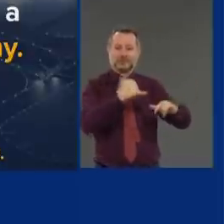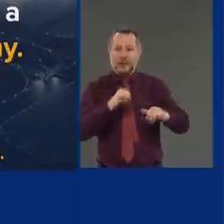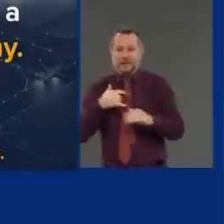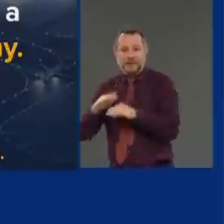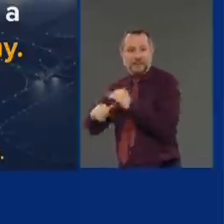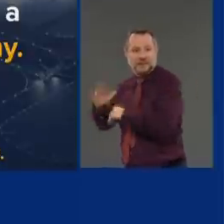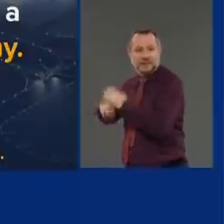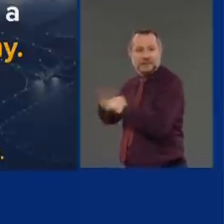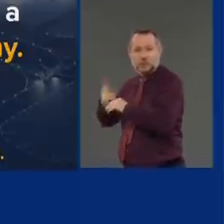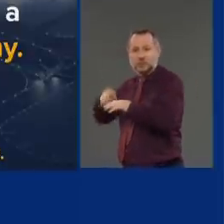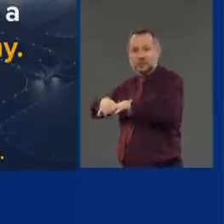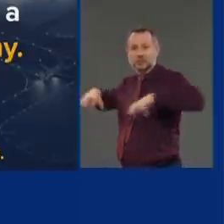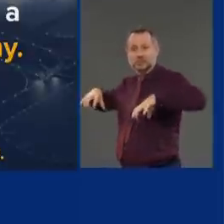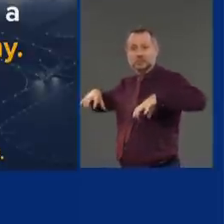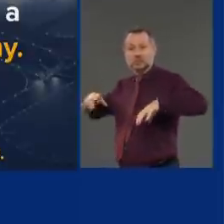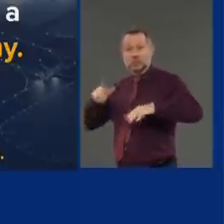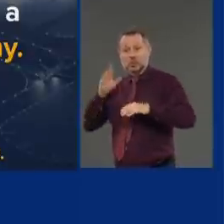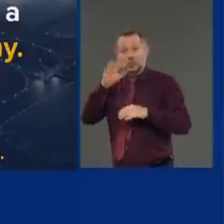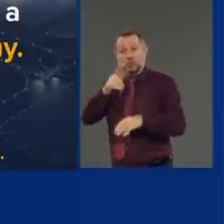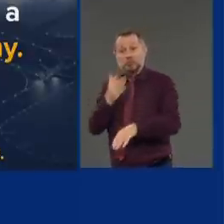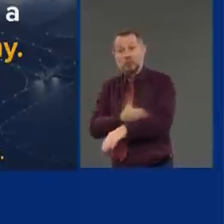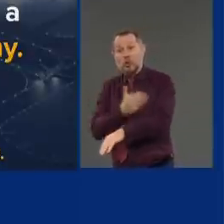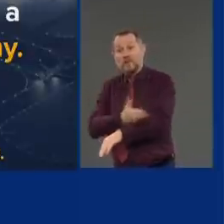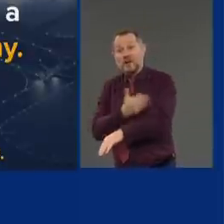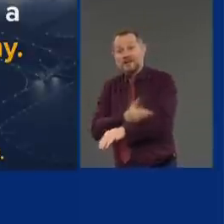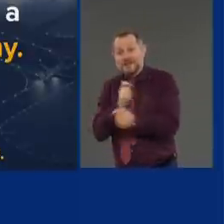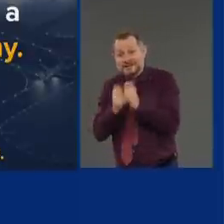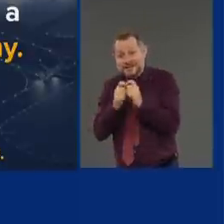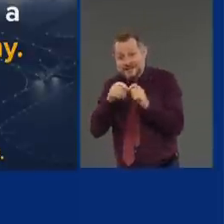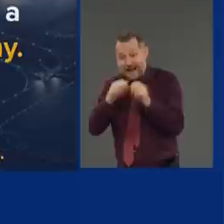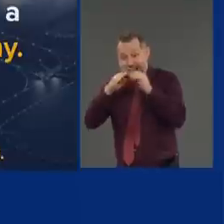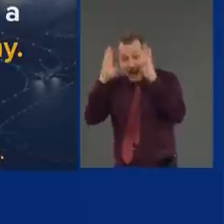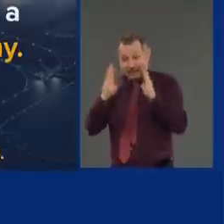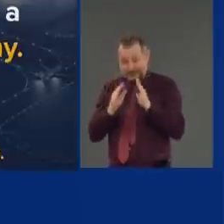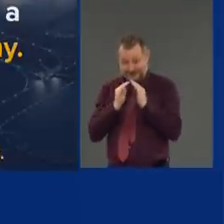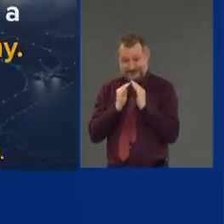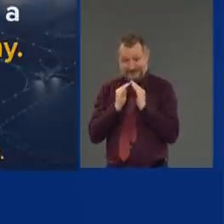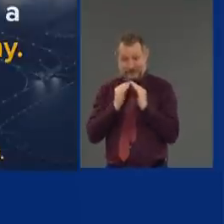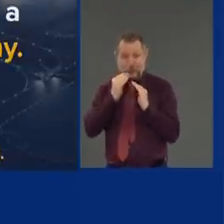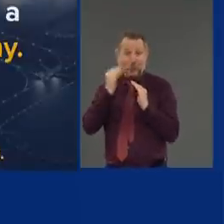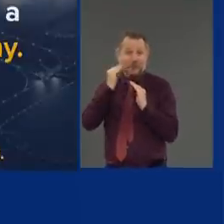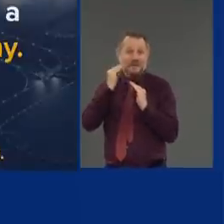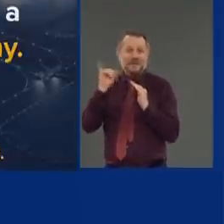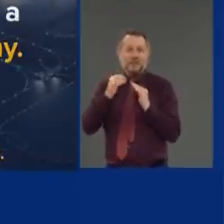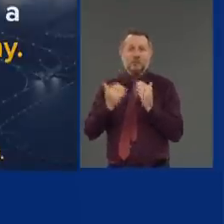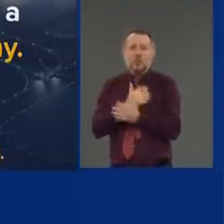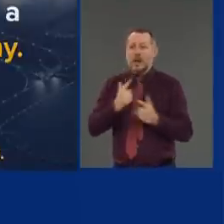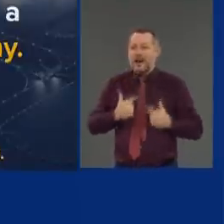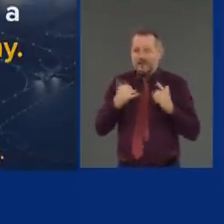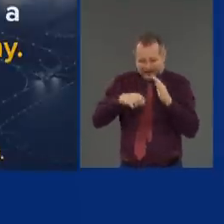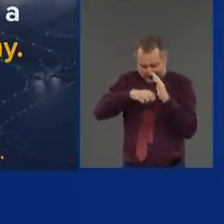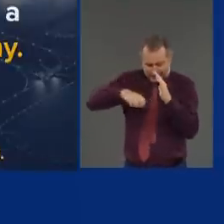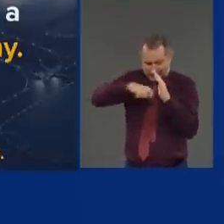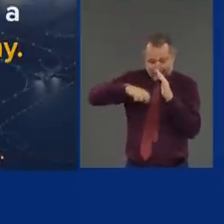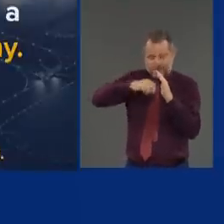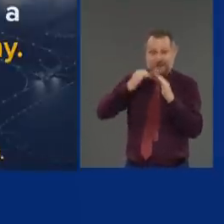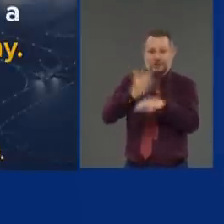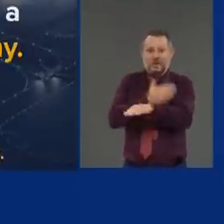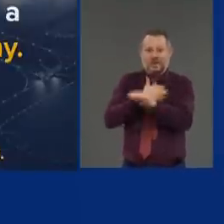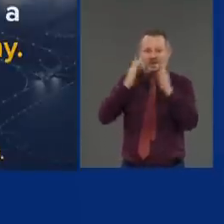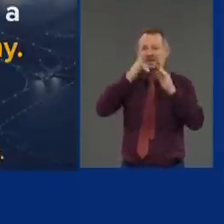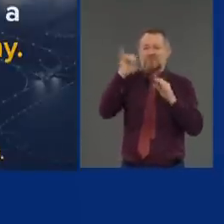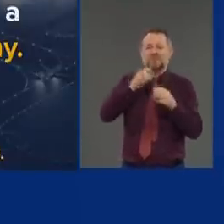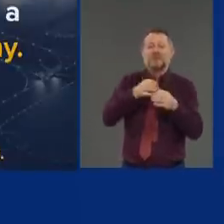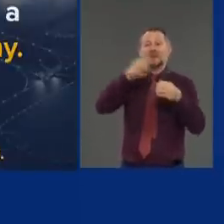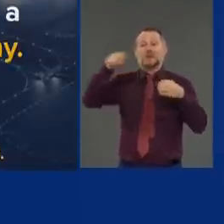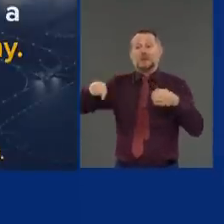your home while you're living in the home. Operate the airport and build a new airport at the same time. And by the way, you're